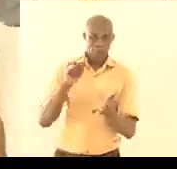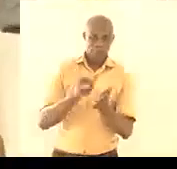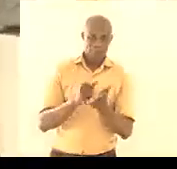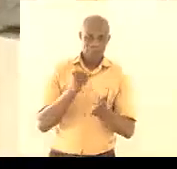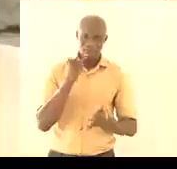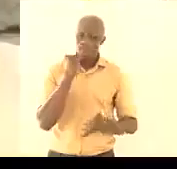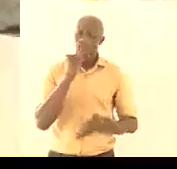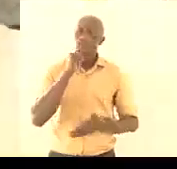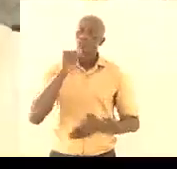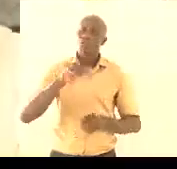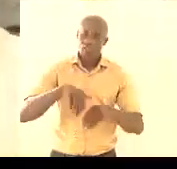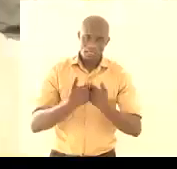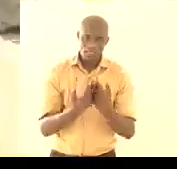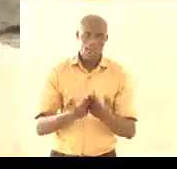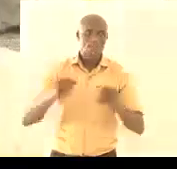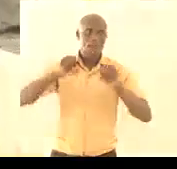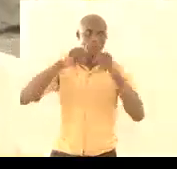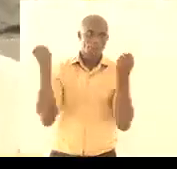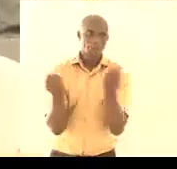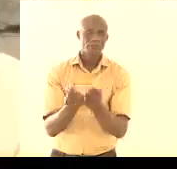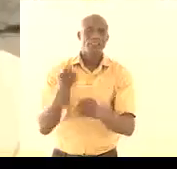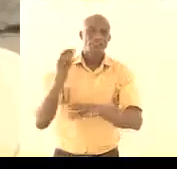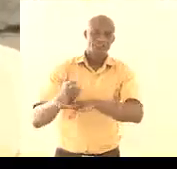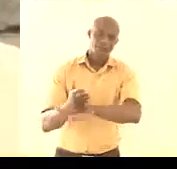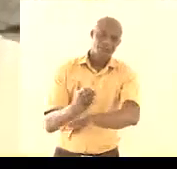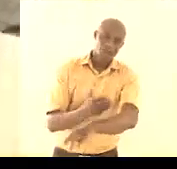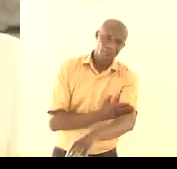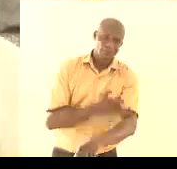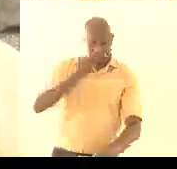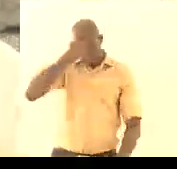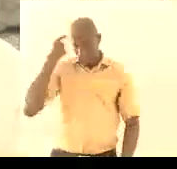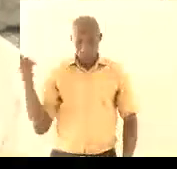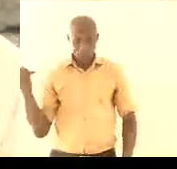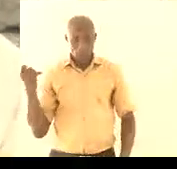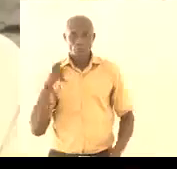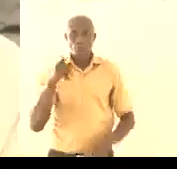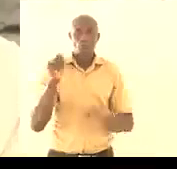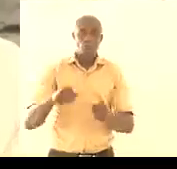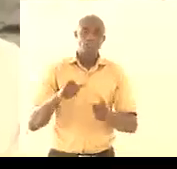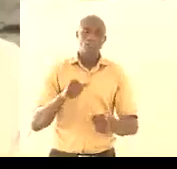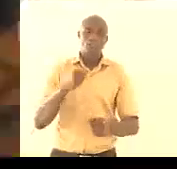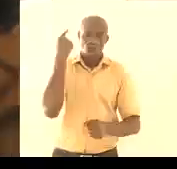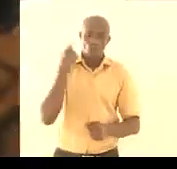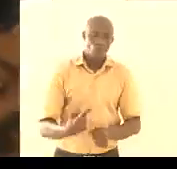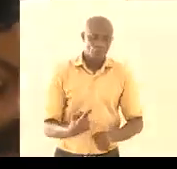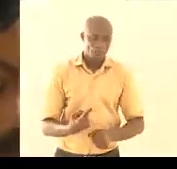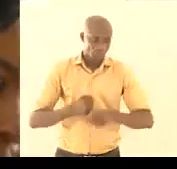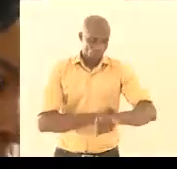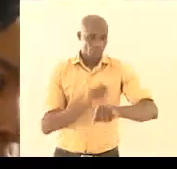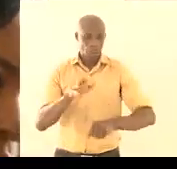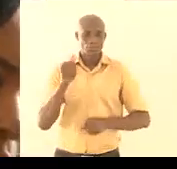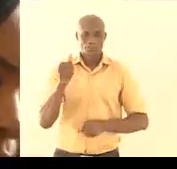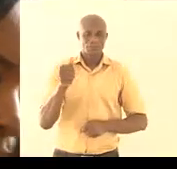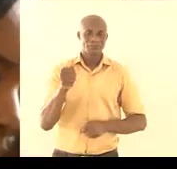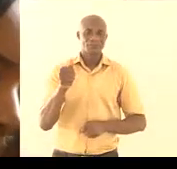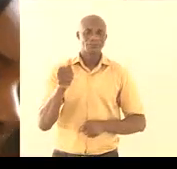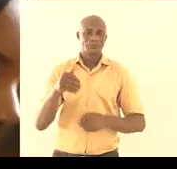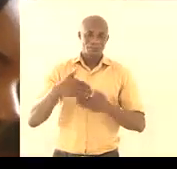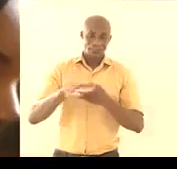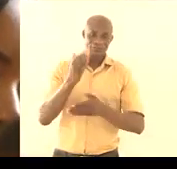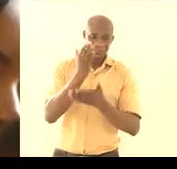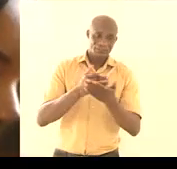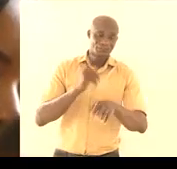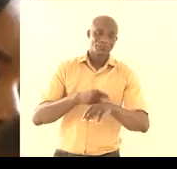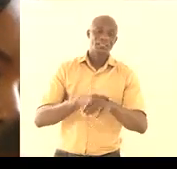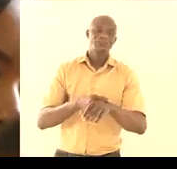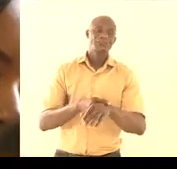That is not how a society progresses. Because you can only protect yourself to a certain extent. After some time,